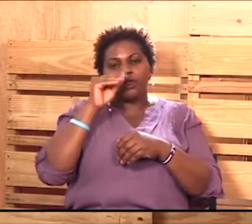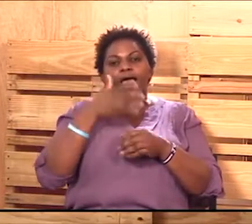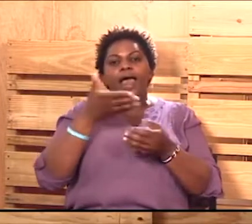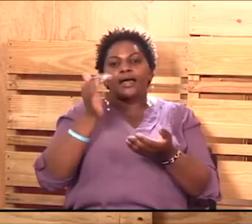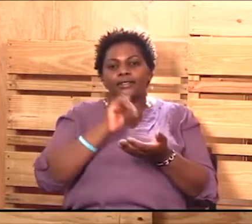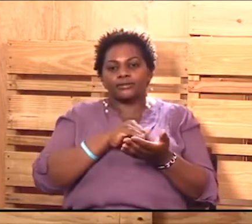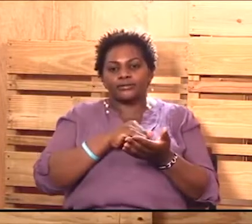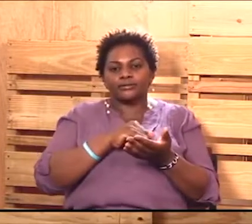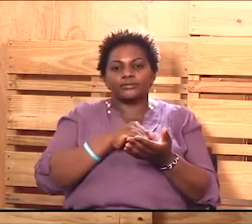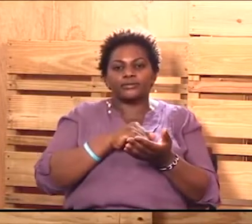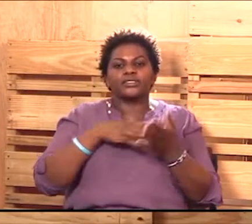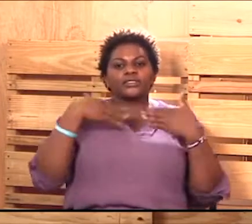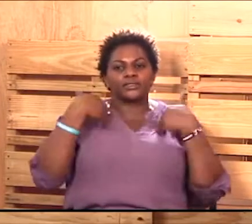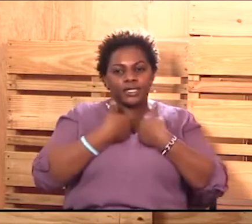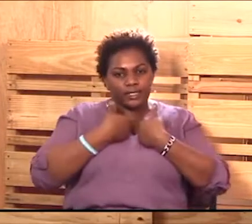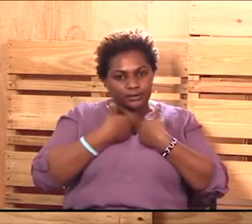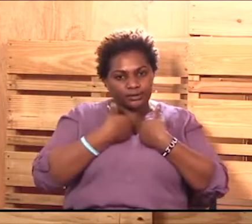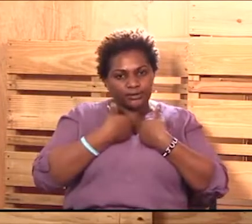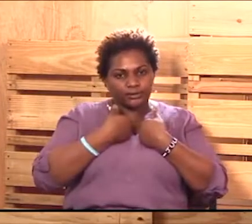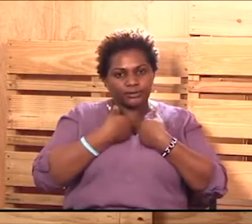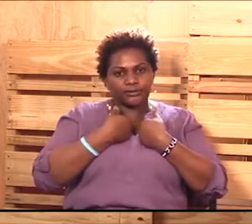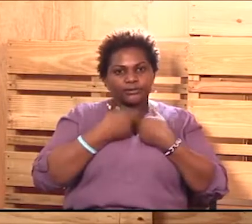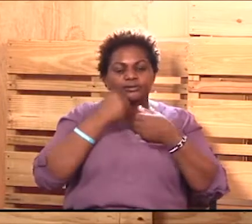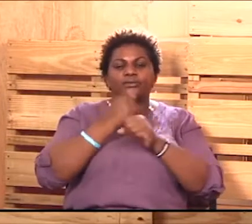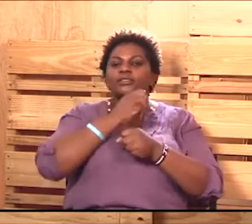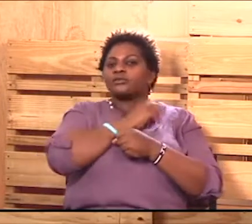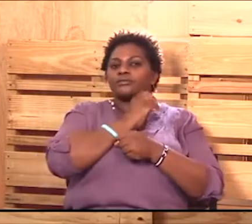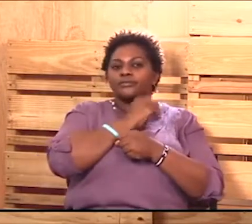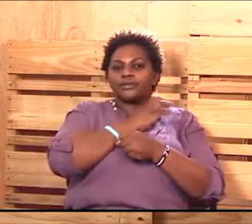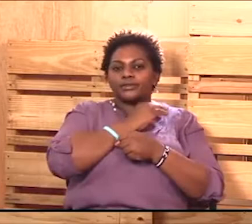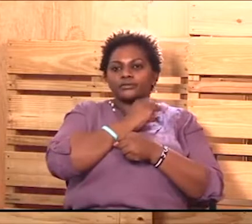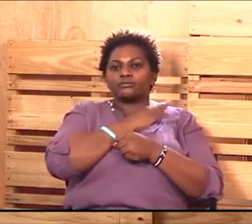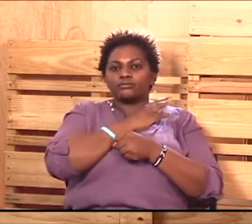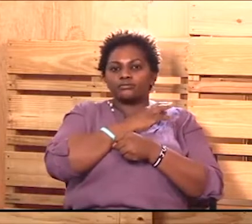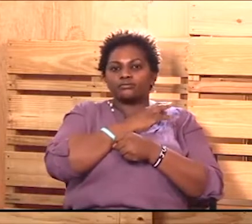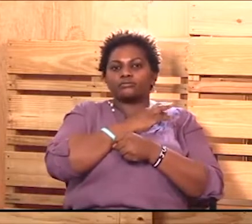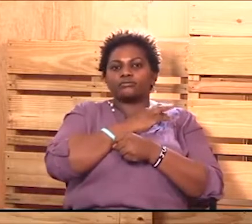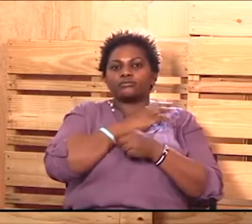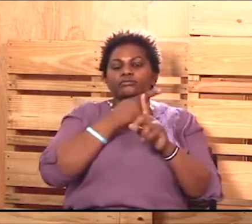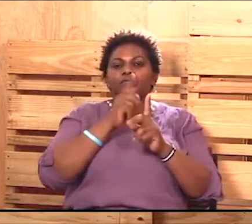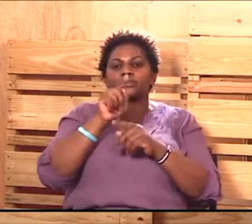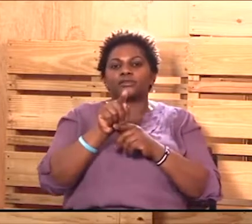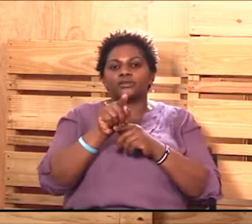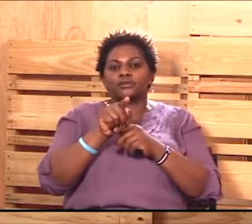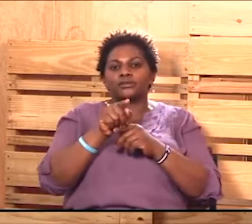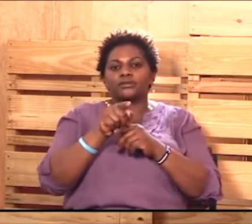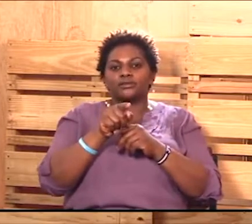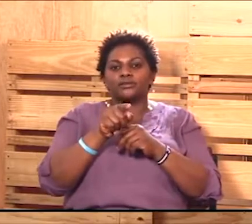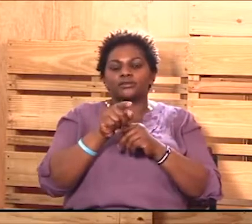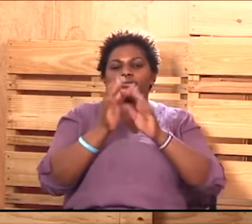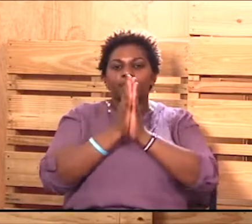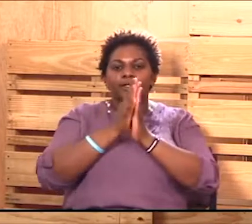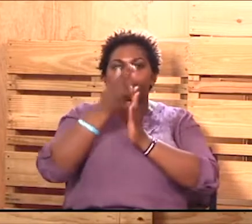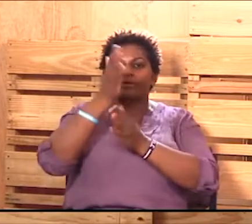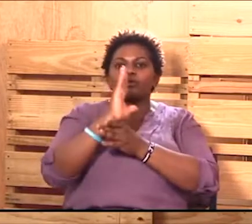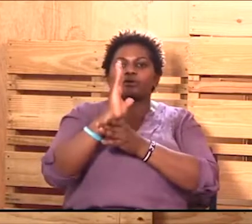again, yes, he's tired of being made noise to or being quarreled, but he's still, you know, praying to